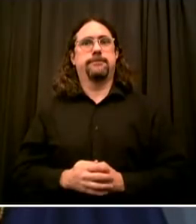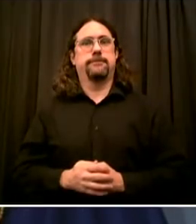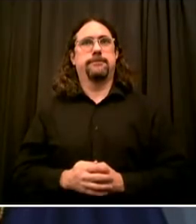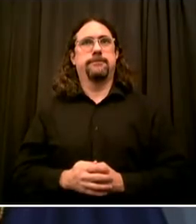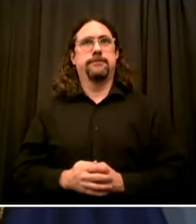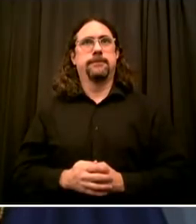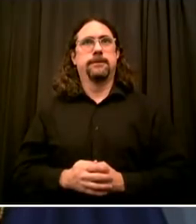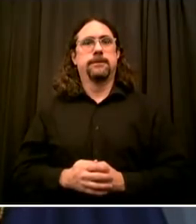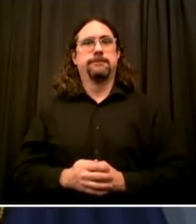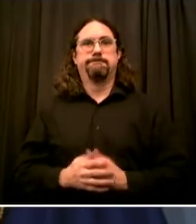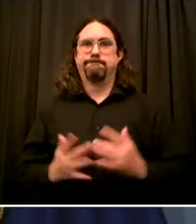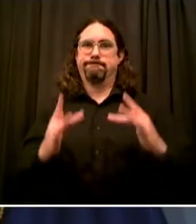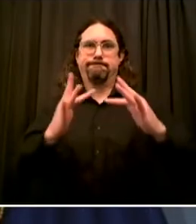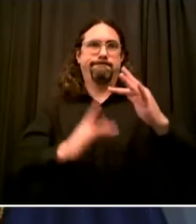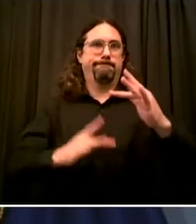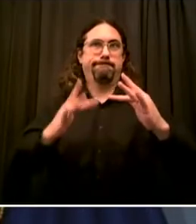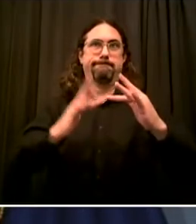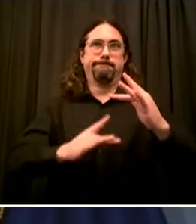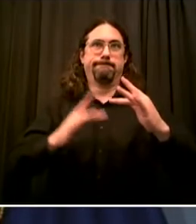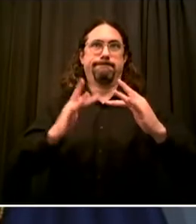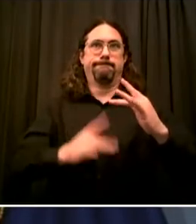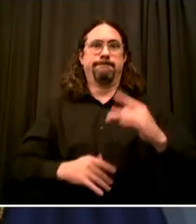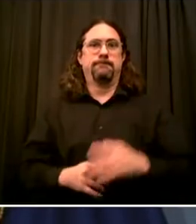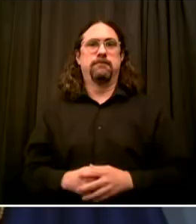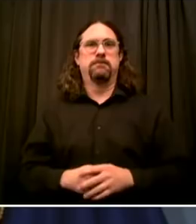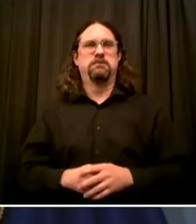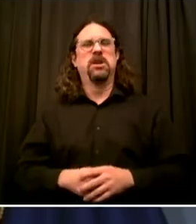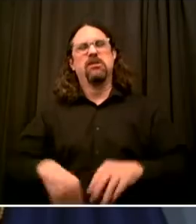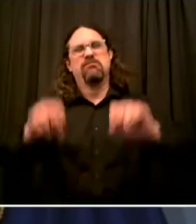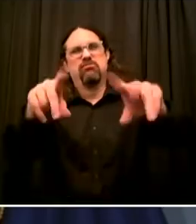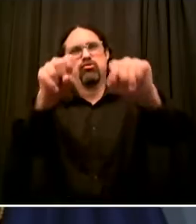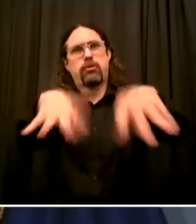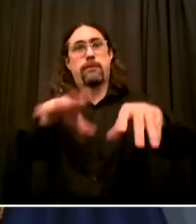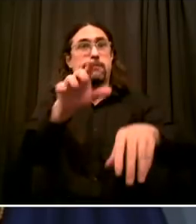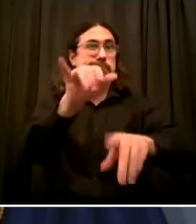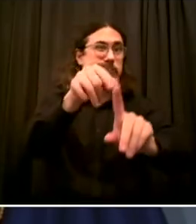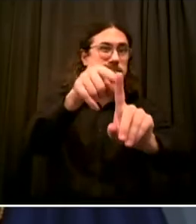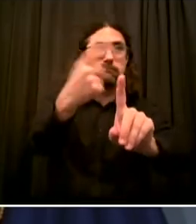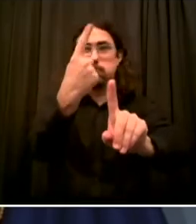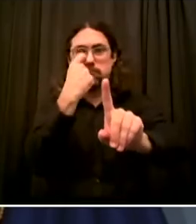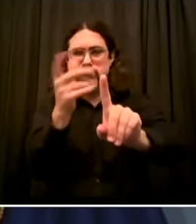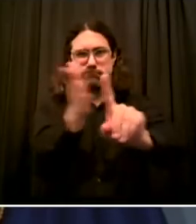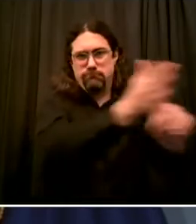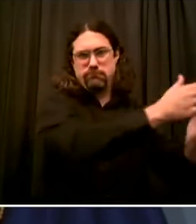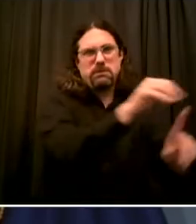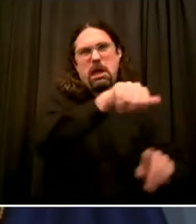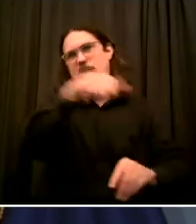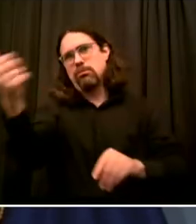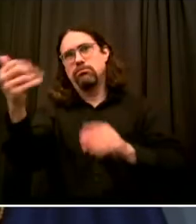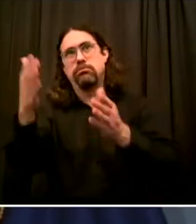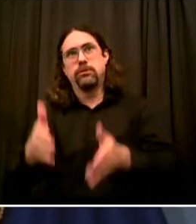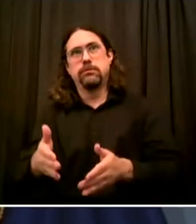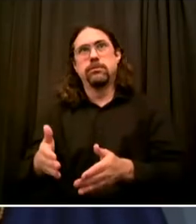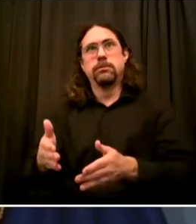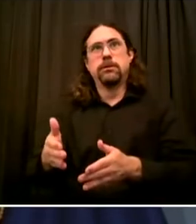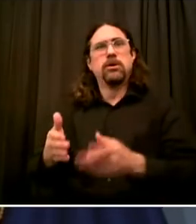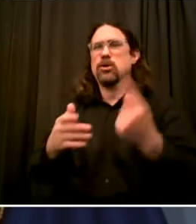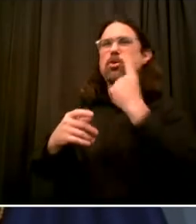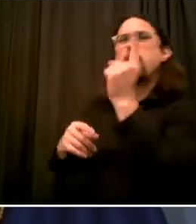All right, we'll get to Dave next time. Oh wait, I think we're getting a translation. What was it? What I could tell is he said,